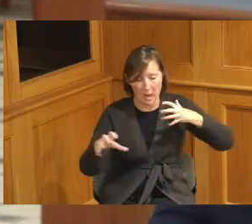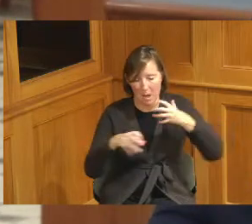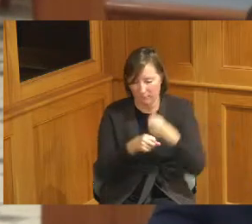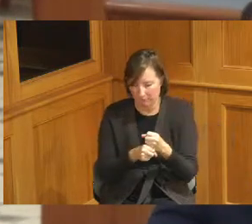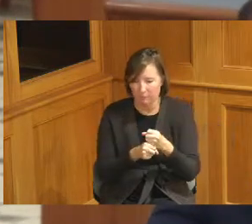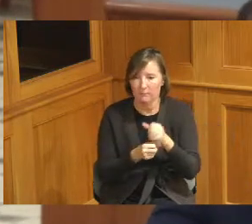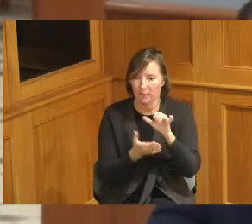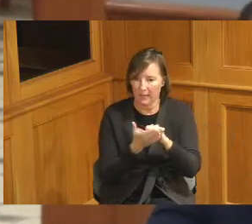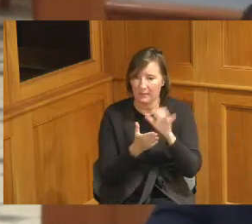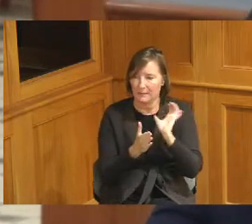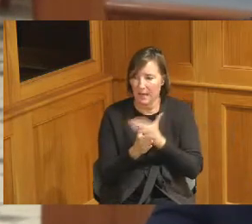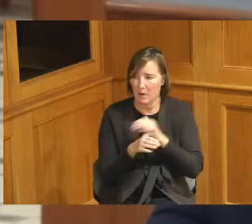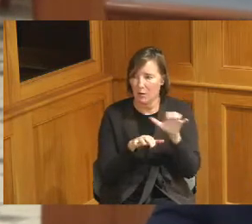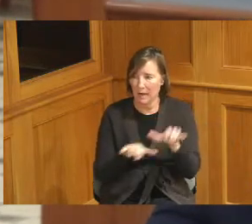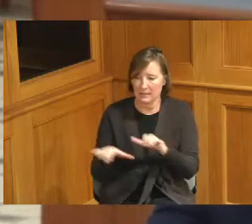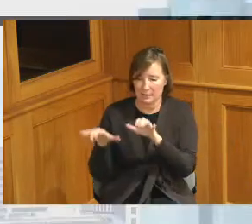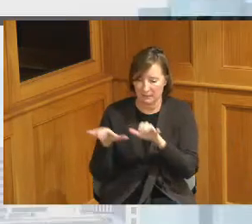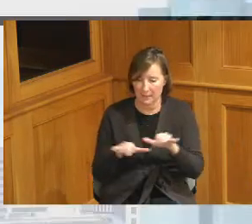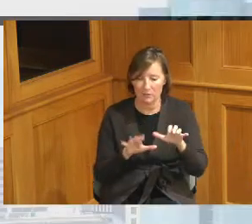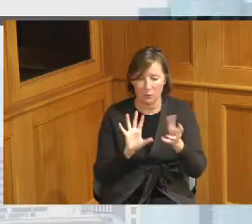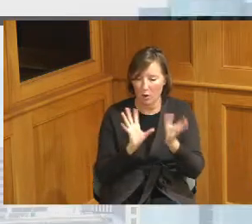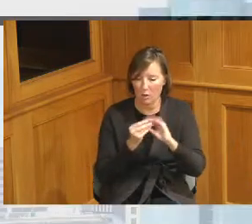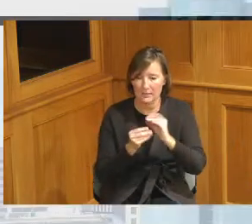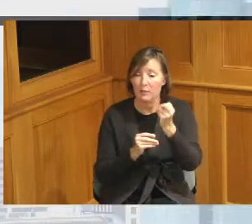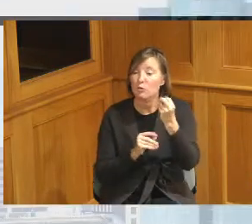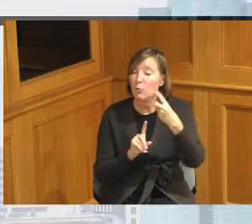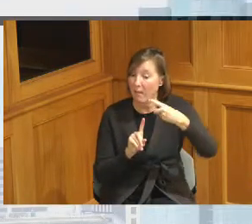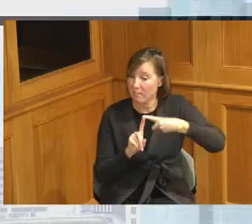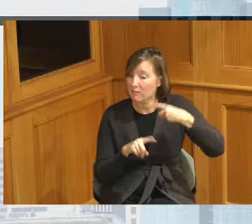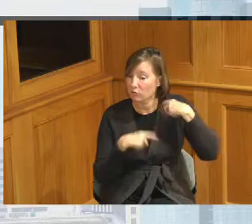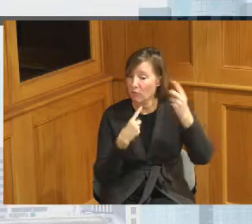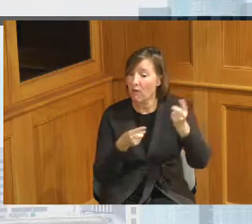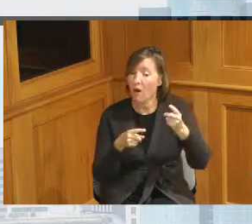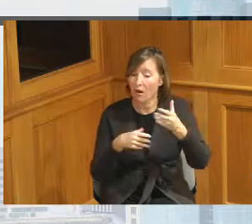of our activity. So if I can.